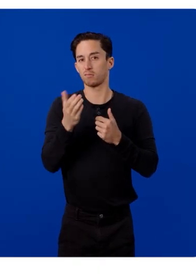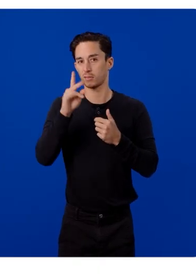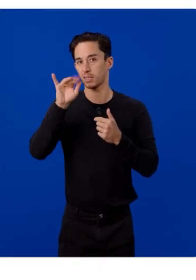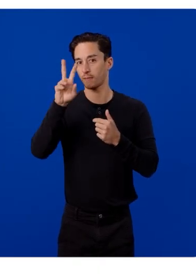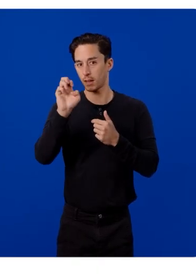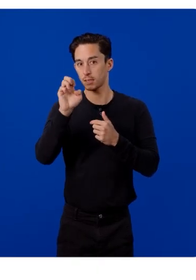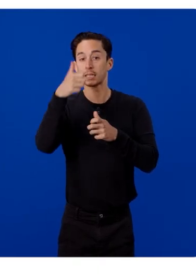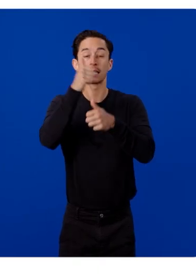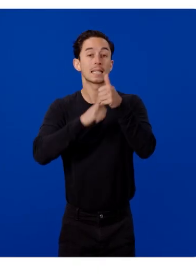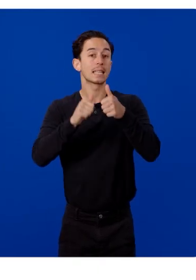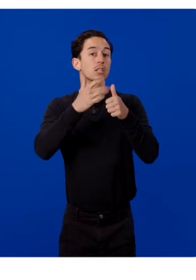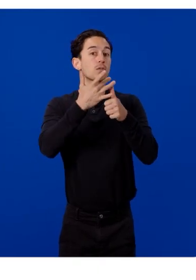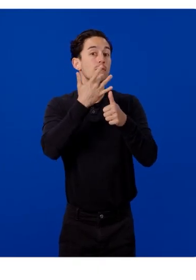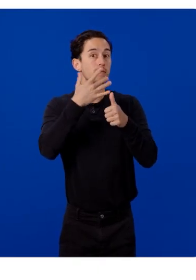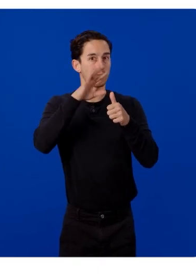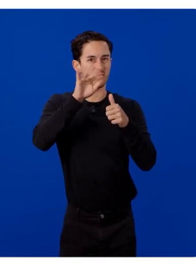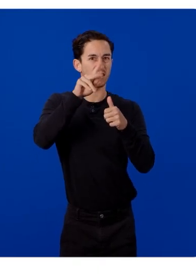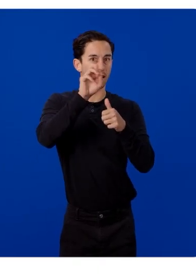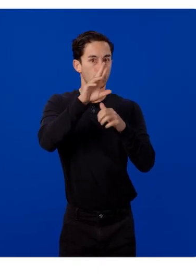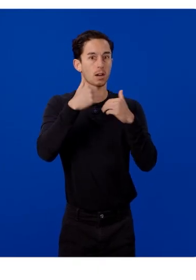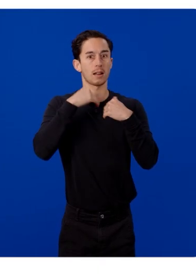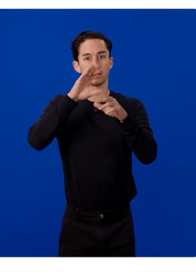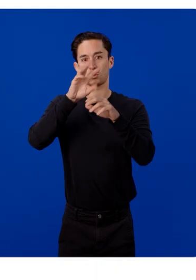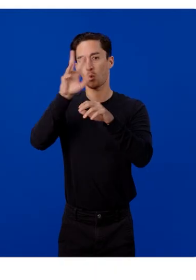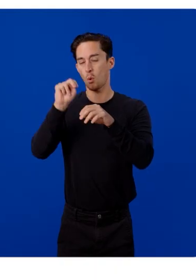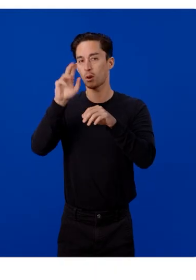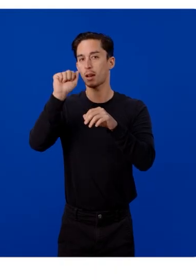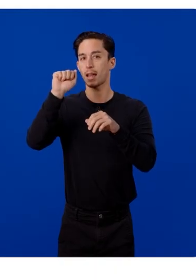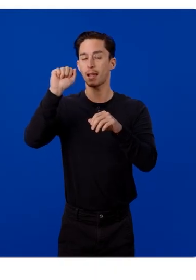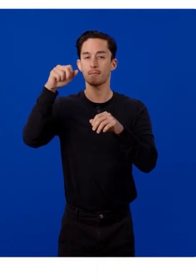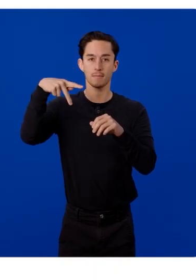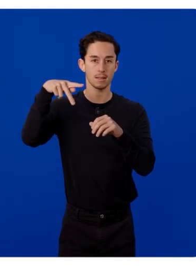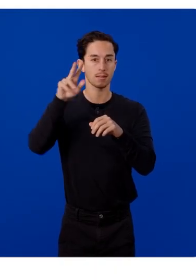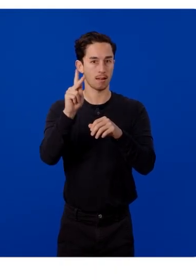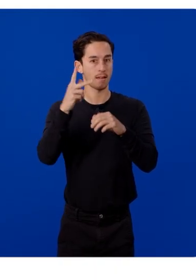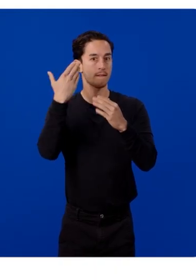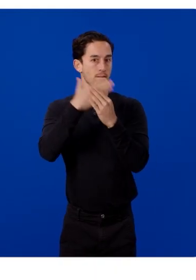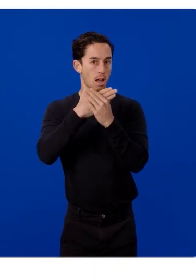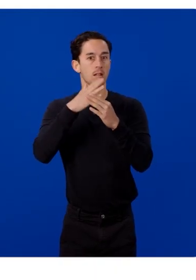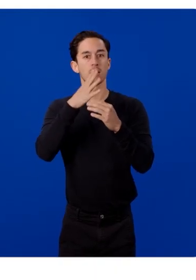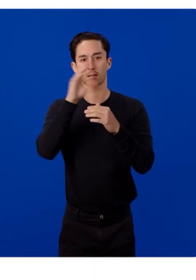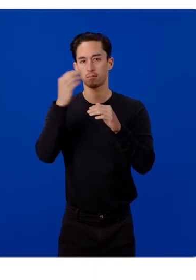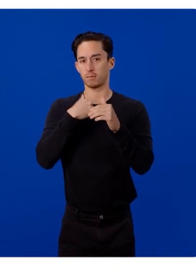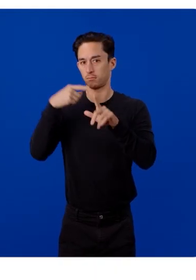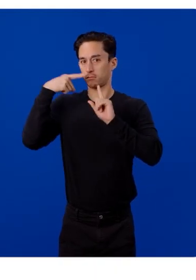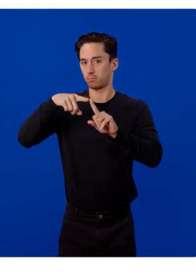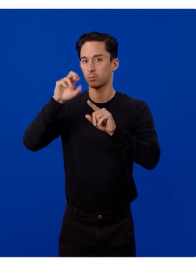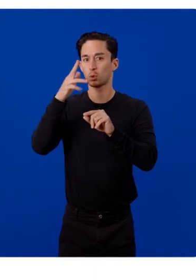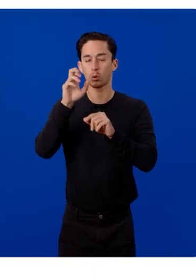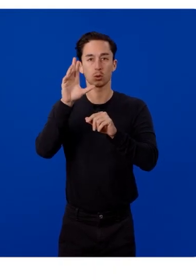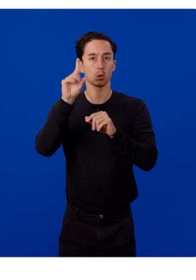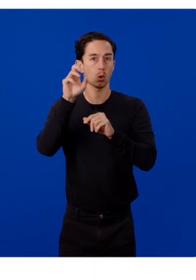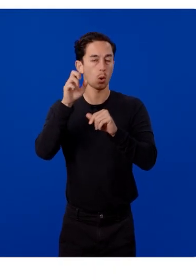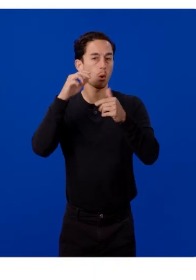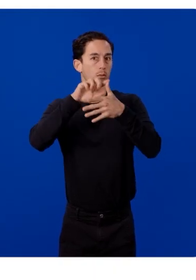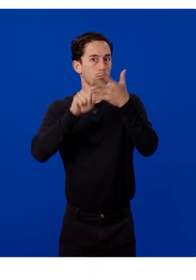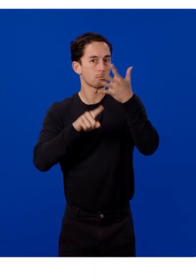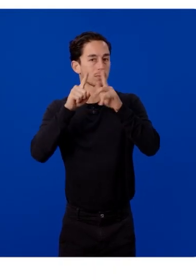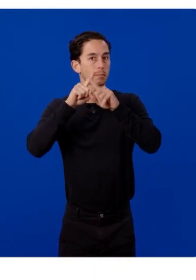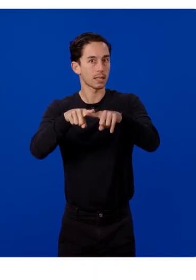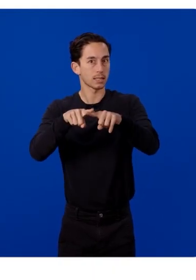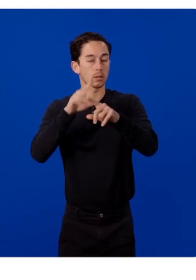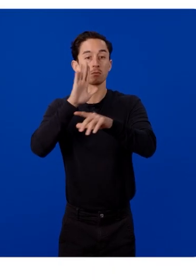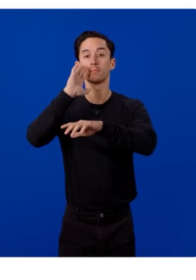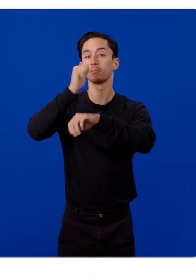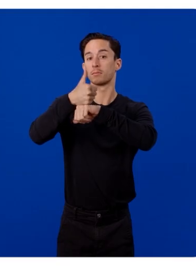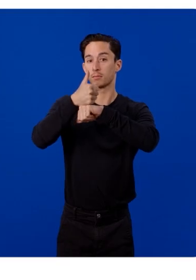own APK file and can have its own source code, manifest, and dependencies. The plugin will help you set up a MetaQuest flavor as well